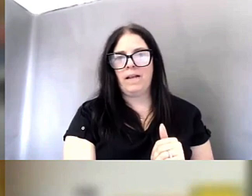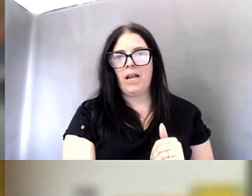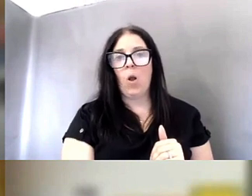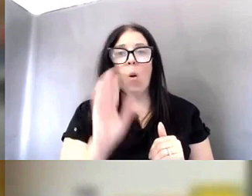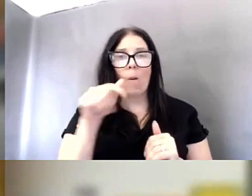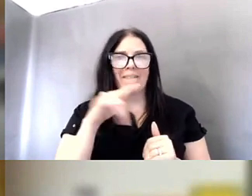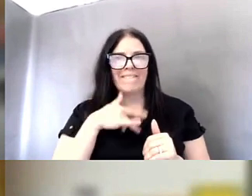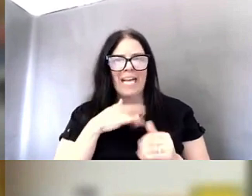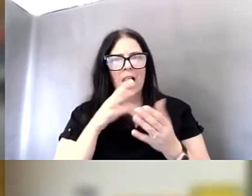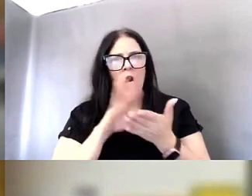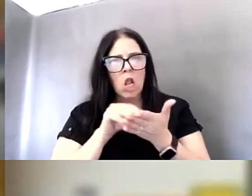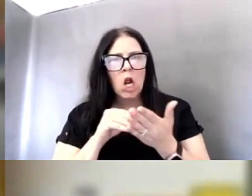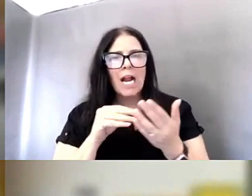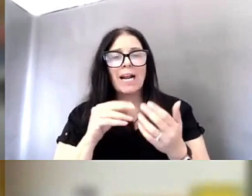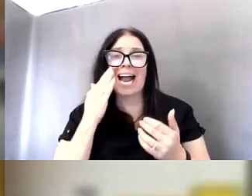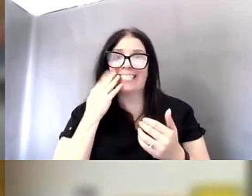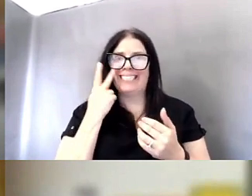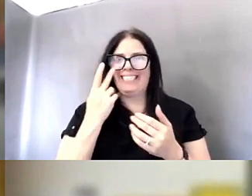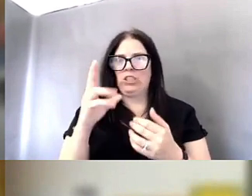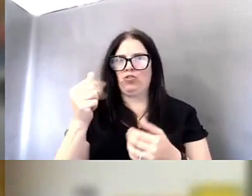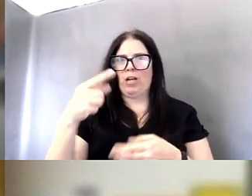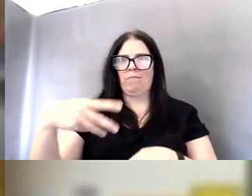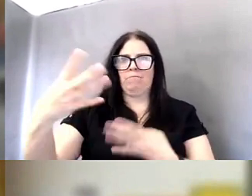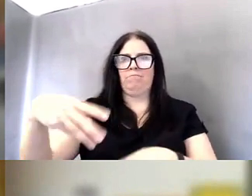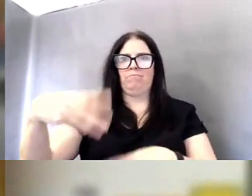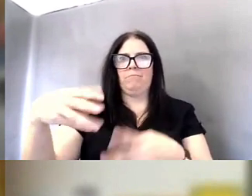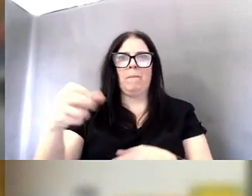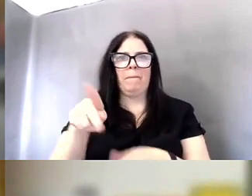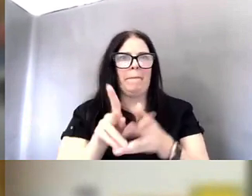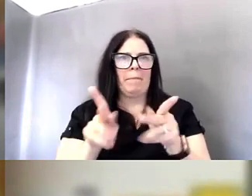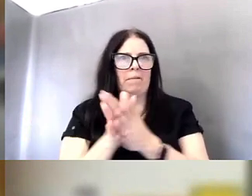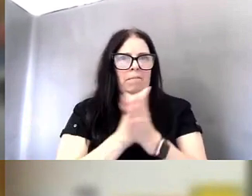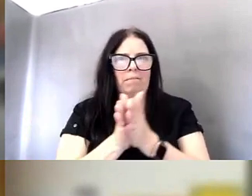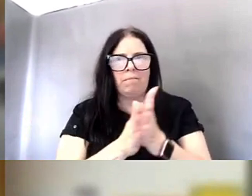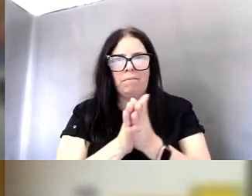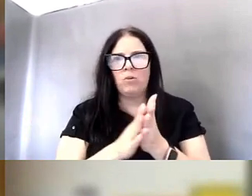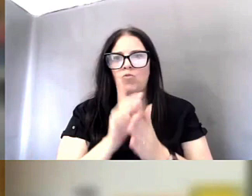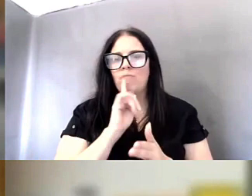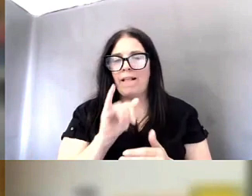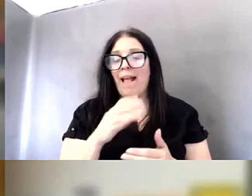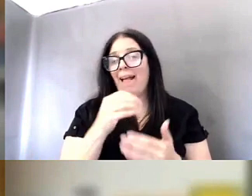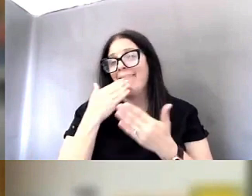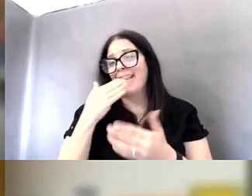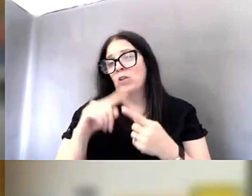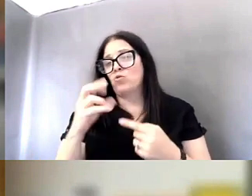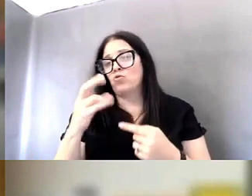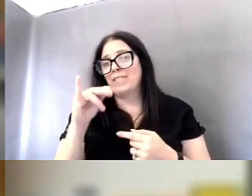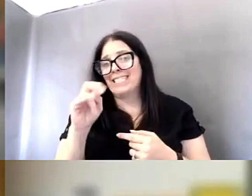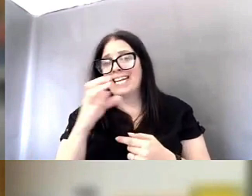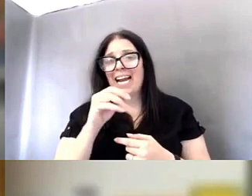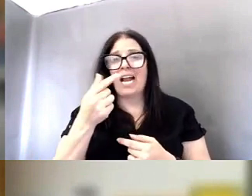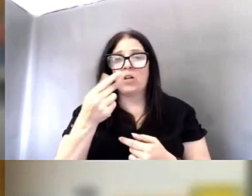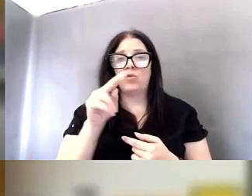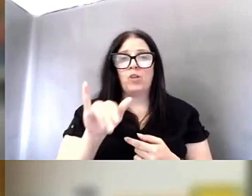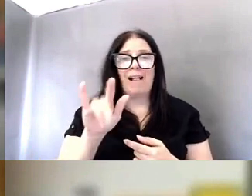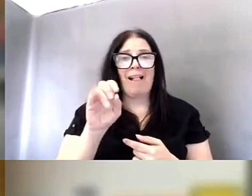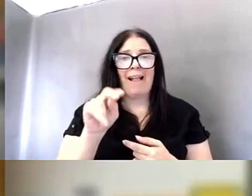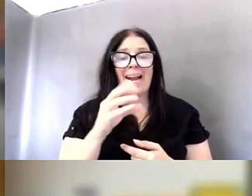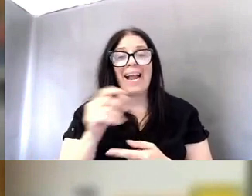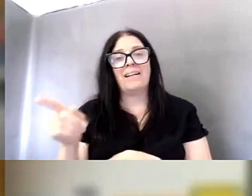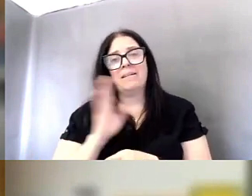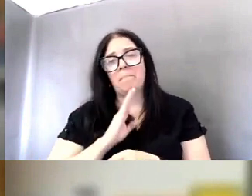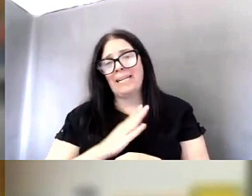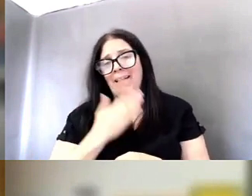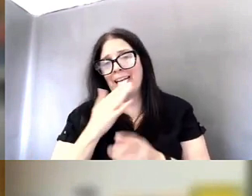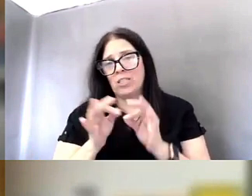excitement in the chat about some of the resources you were finding. Christine and Guylaine, I want to take the time to thank you and Rebecca